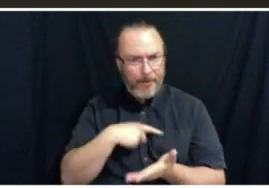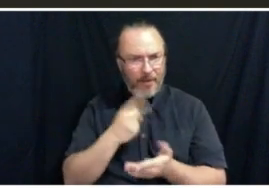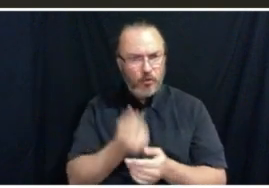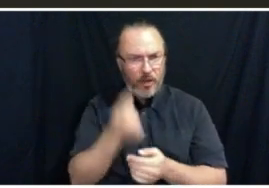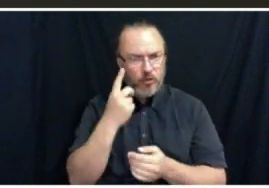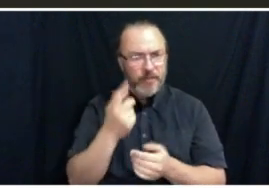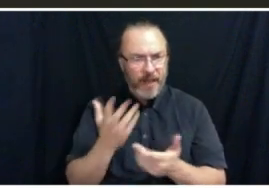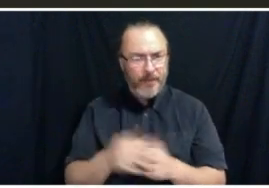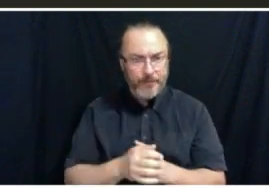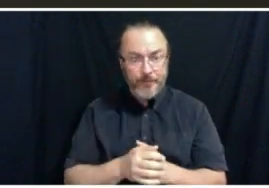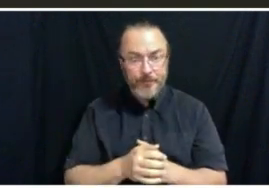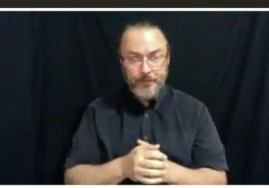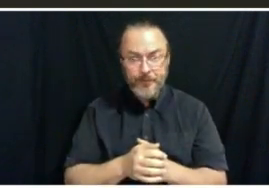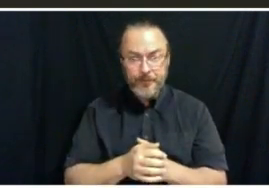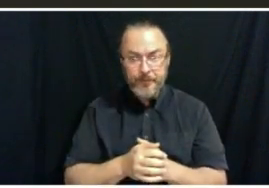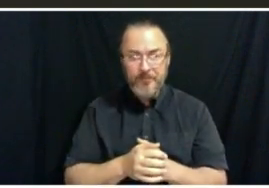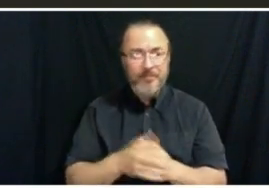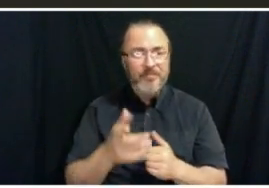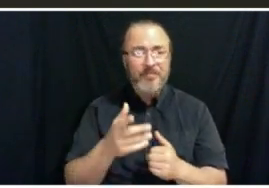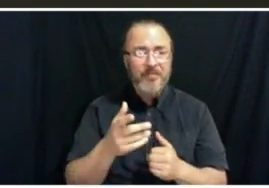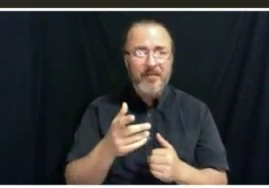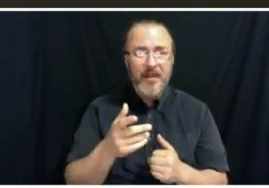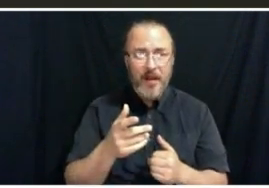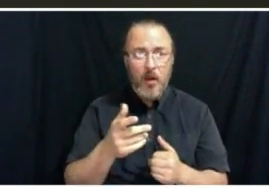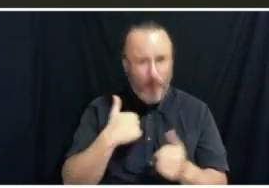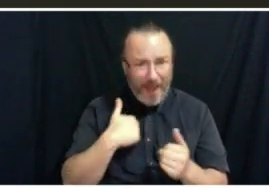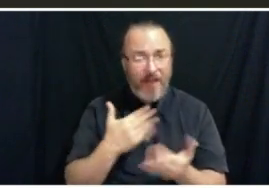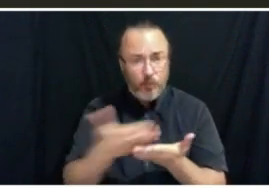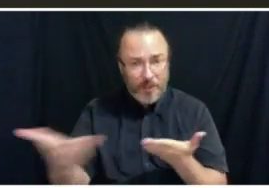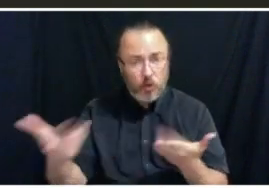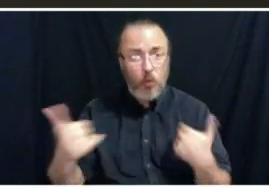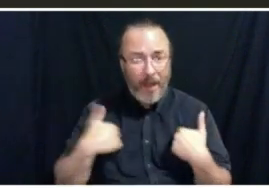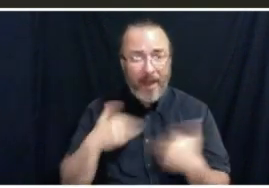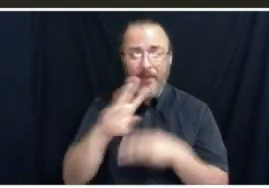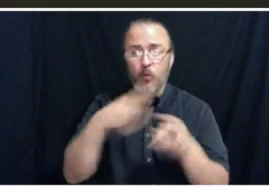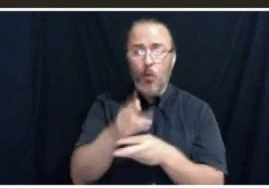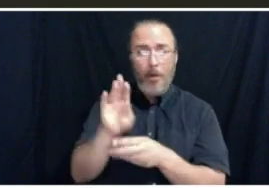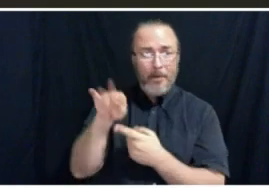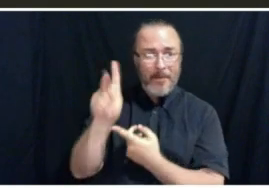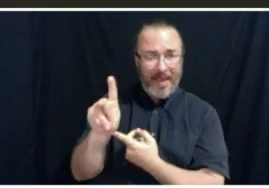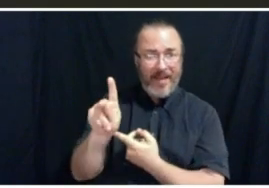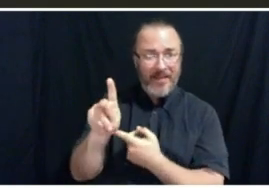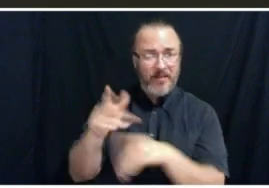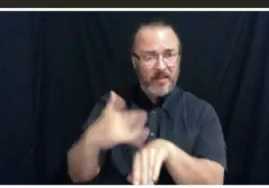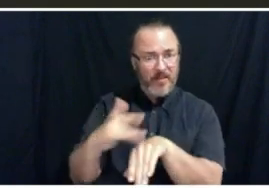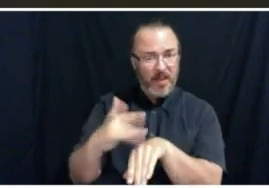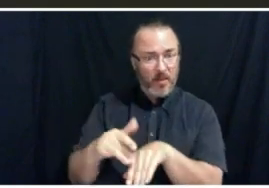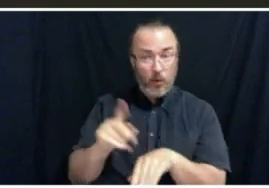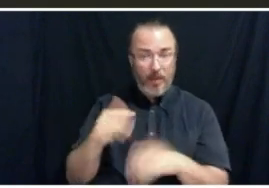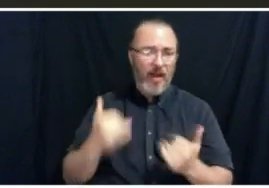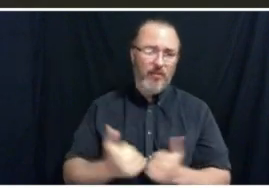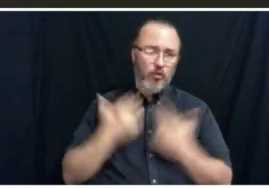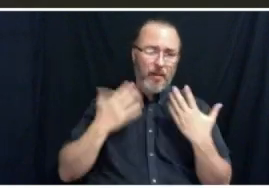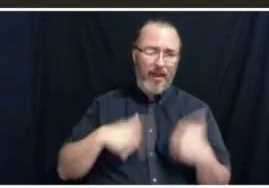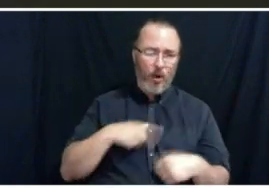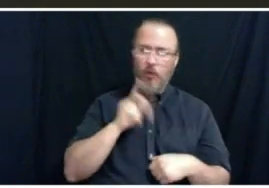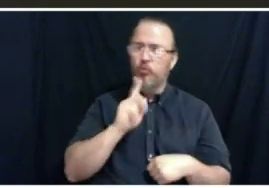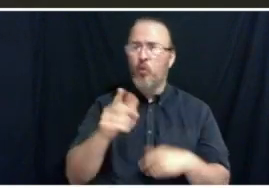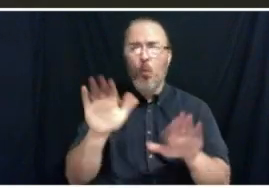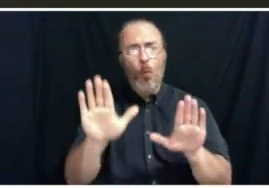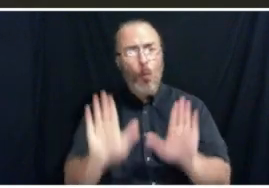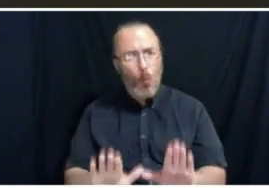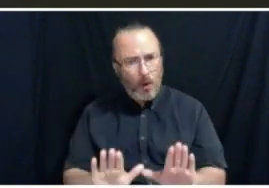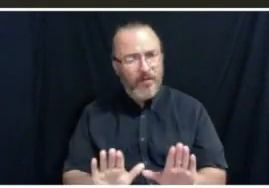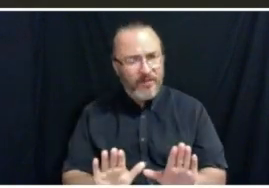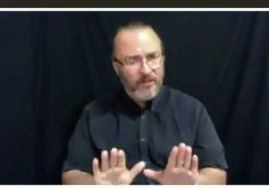not had such resources. There have been. The World Bank Saber, for example, has been an inspiration and a valuable source of information for GEM reports over the